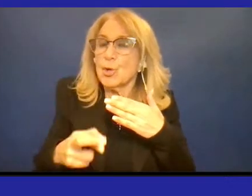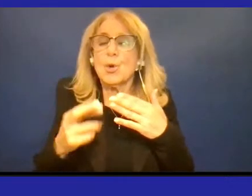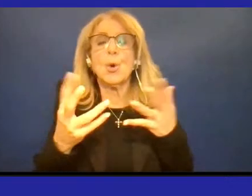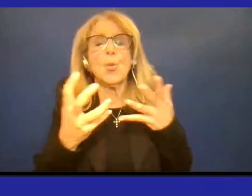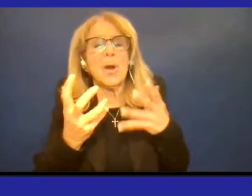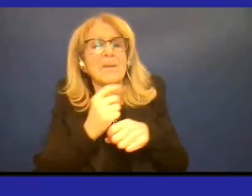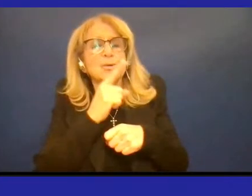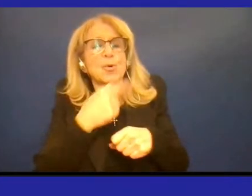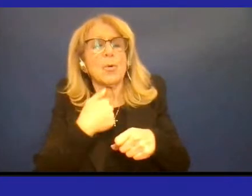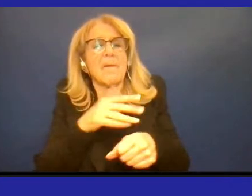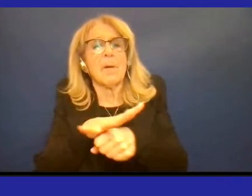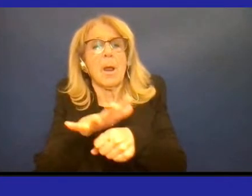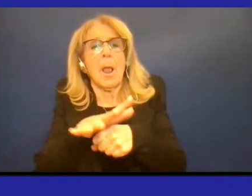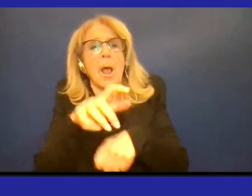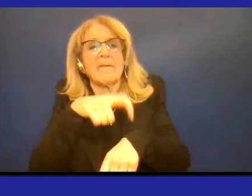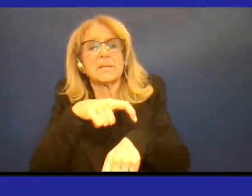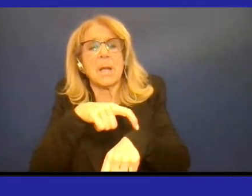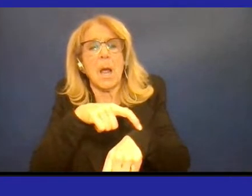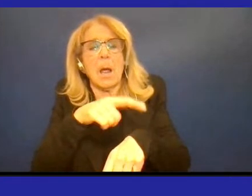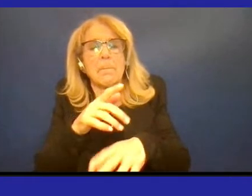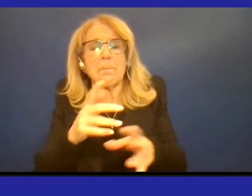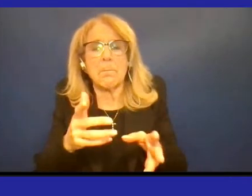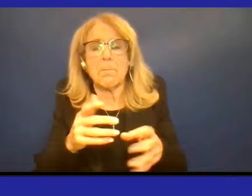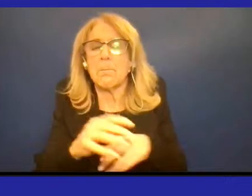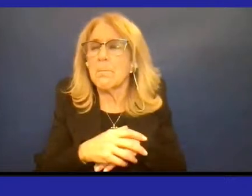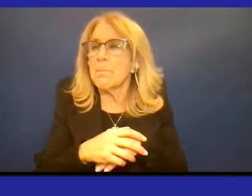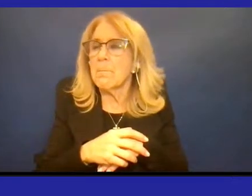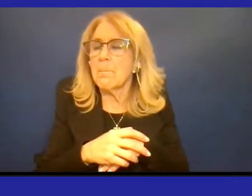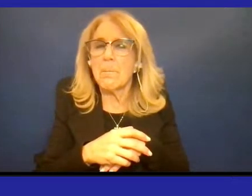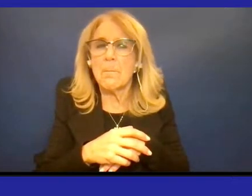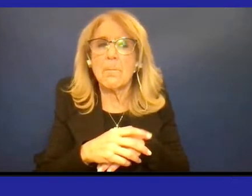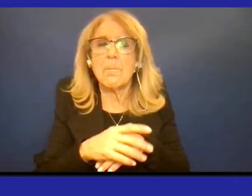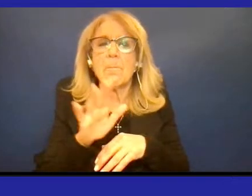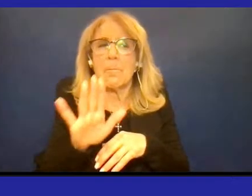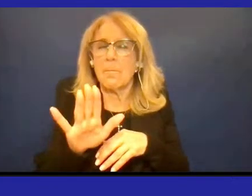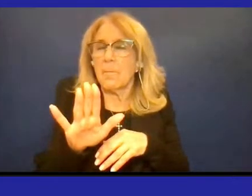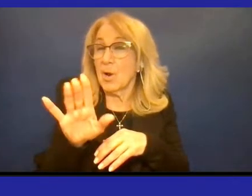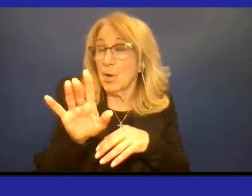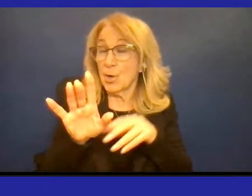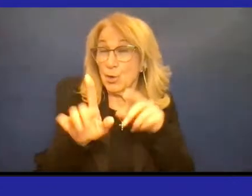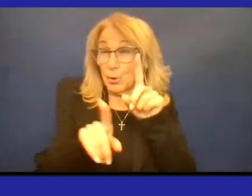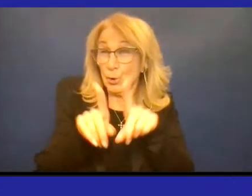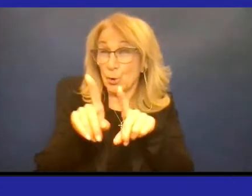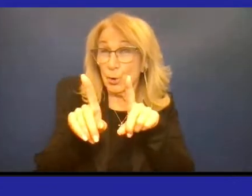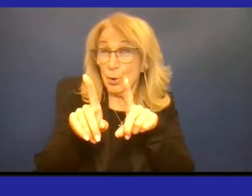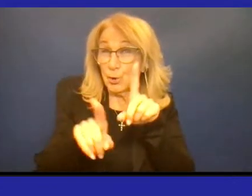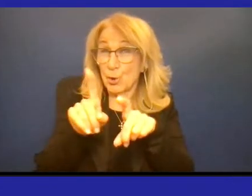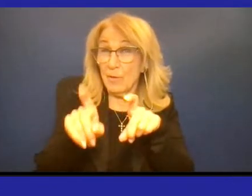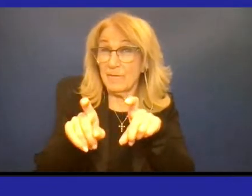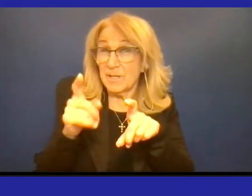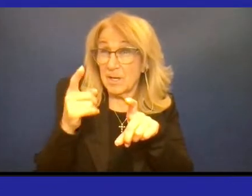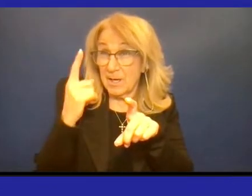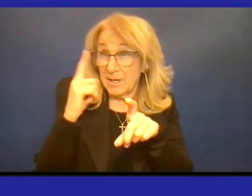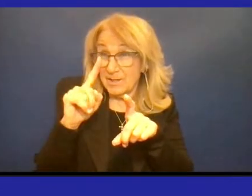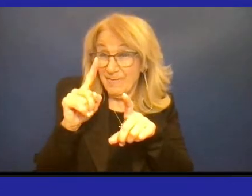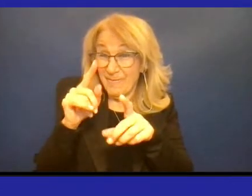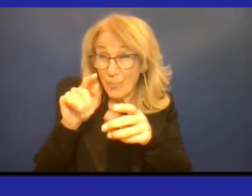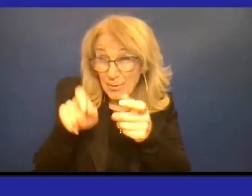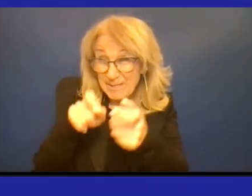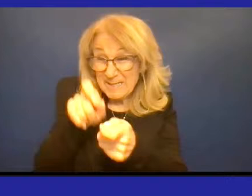between, that we're not discouraging the And staff. that survey is directed just towards wellness of, It's